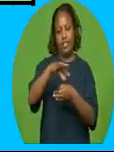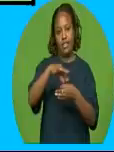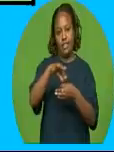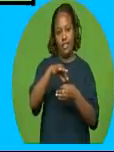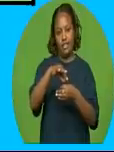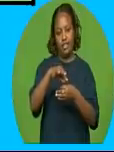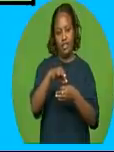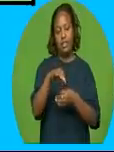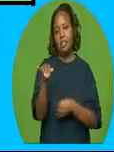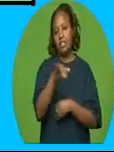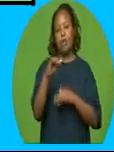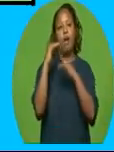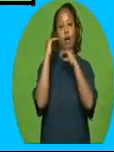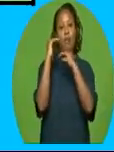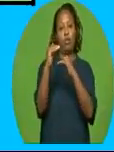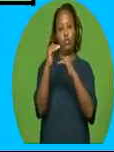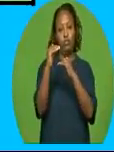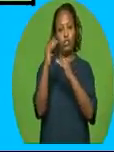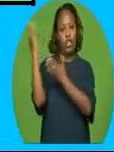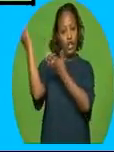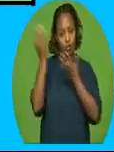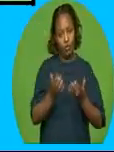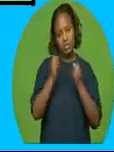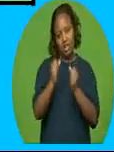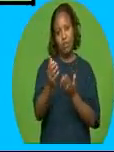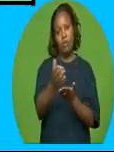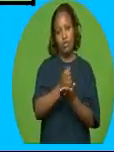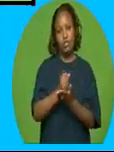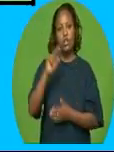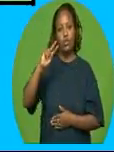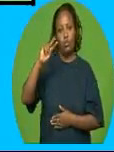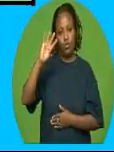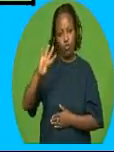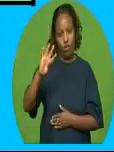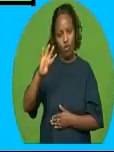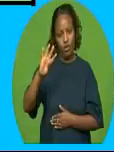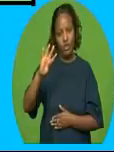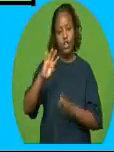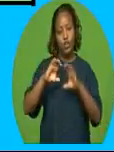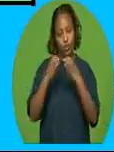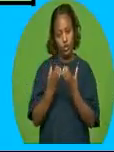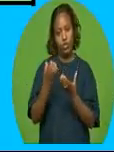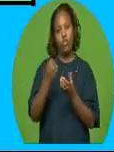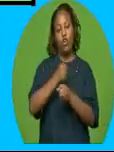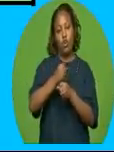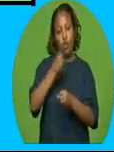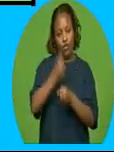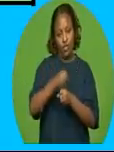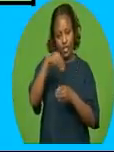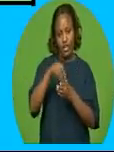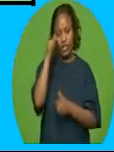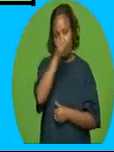tea. The same amount of inputs can produce 24 units of coffee